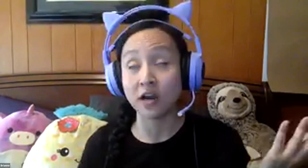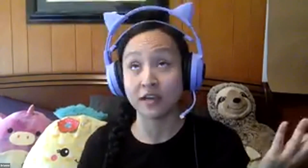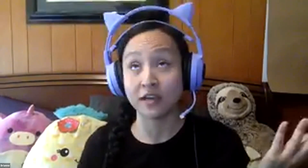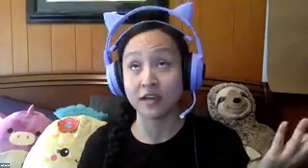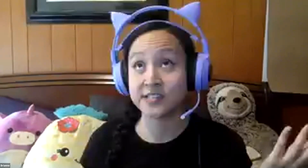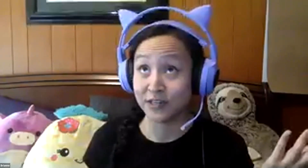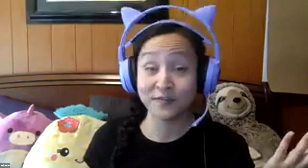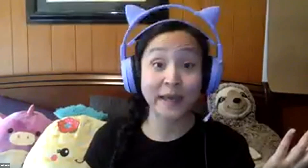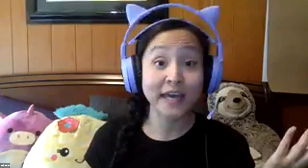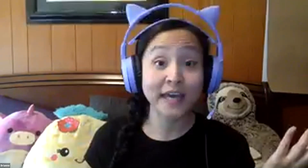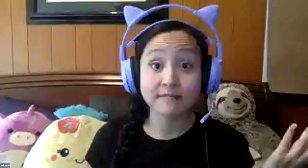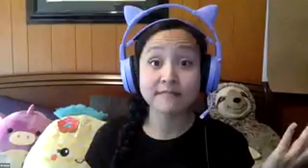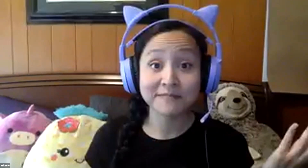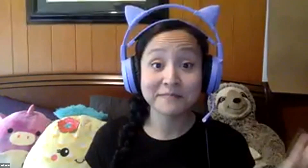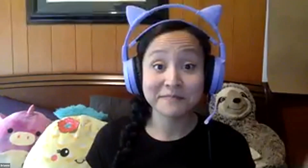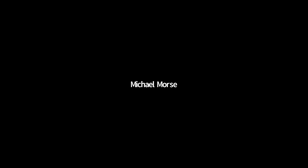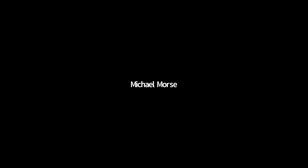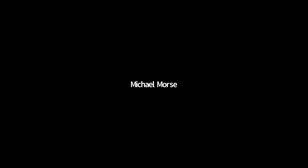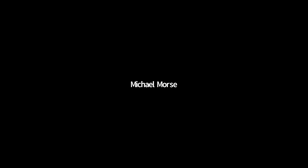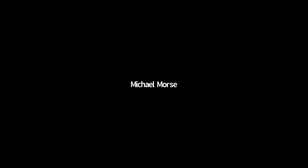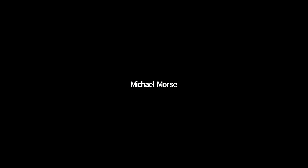pep talking yourself out of bed?